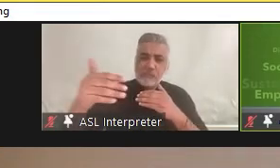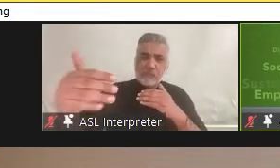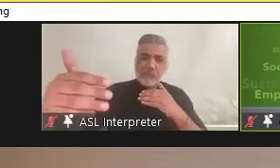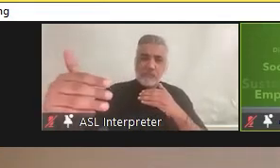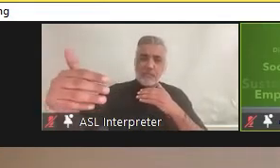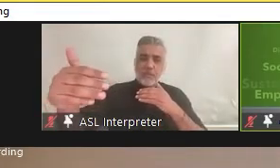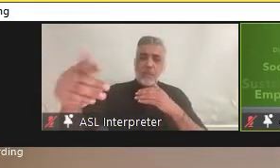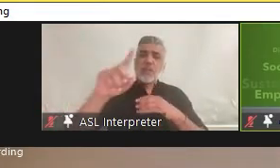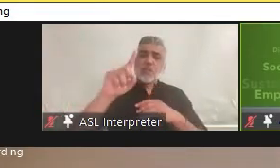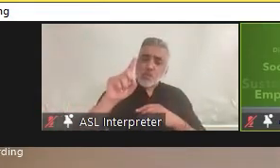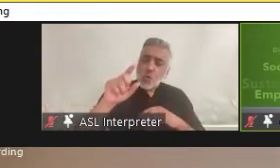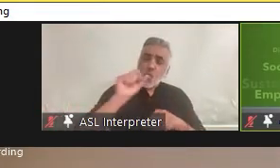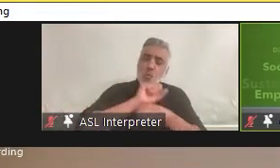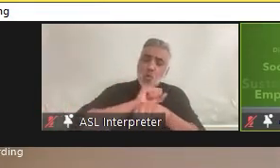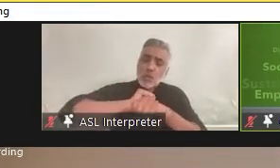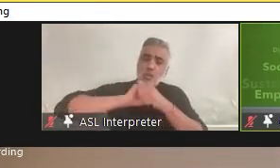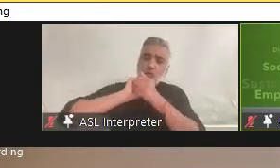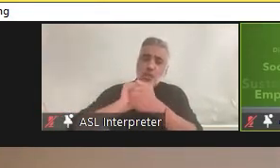Working together,